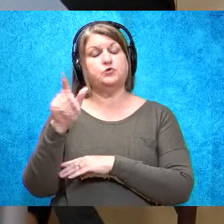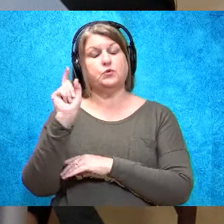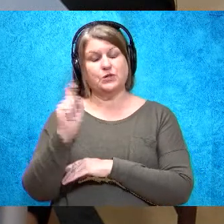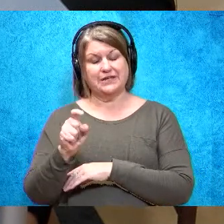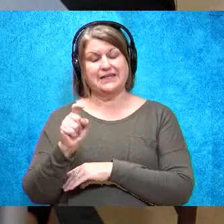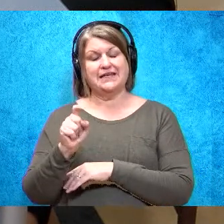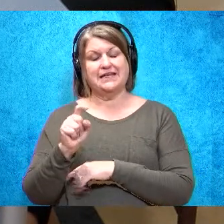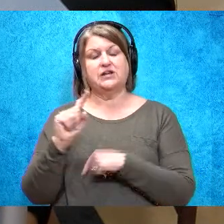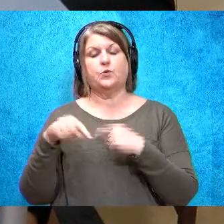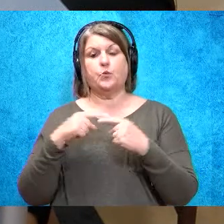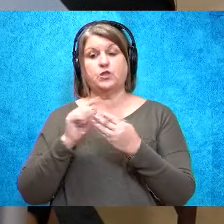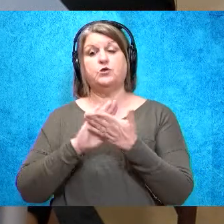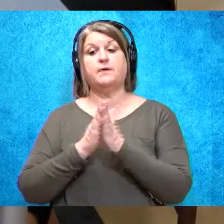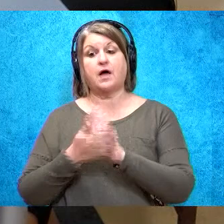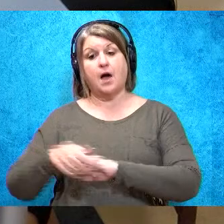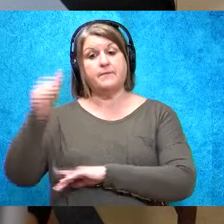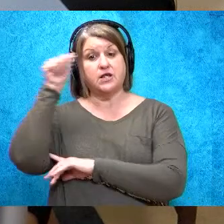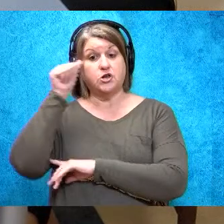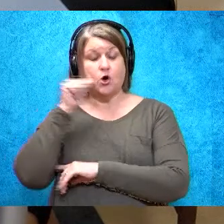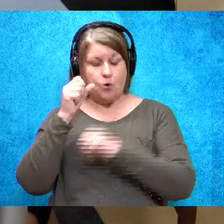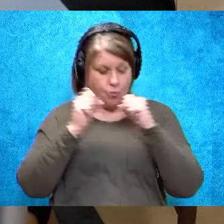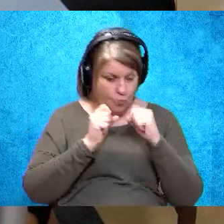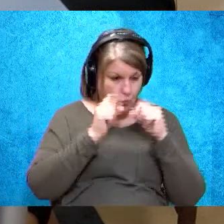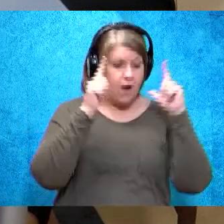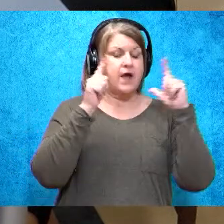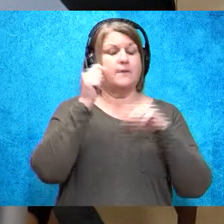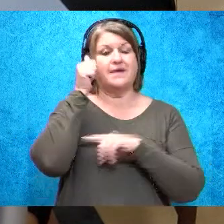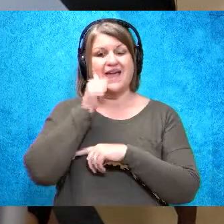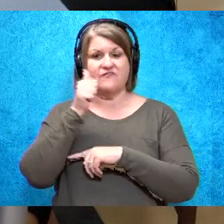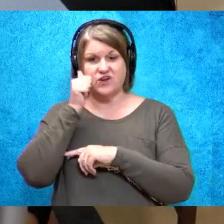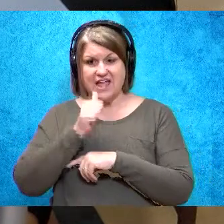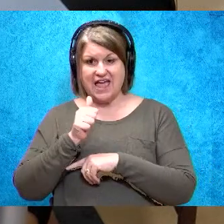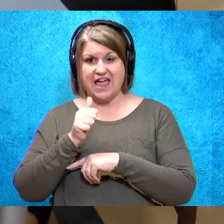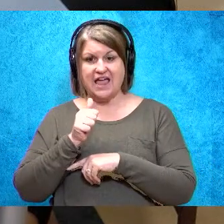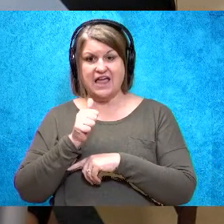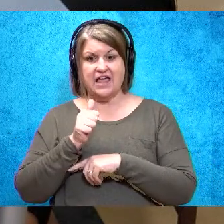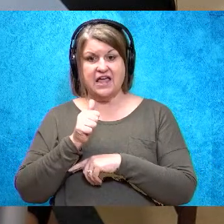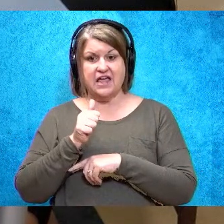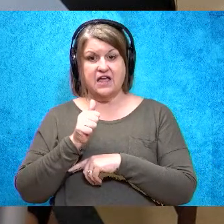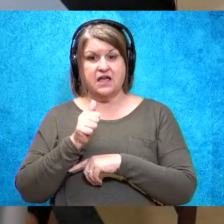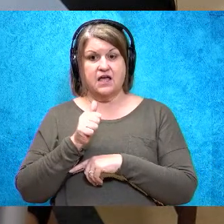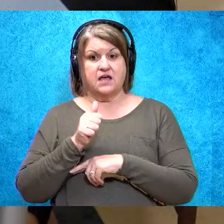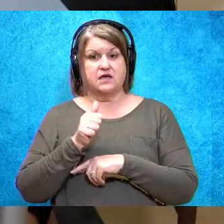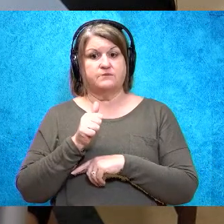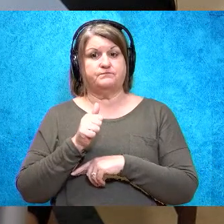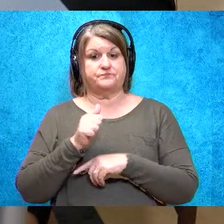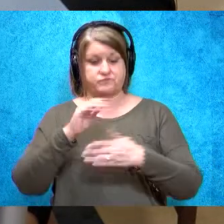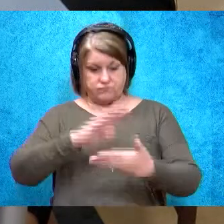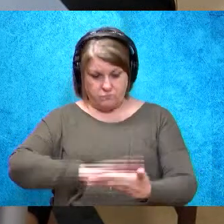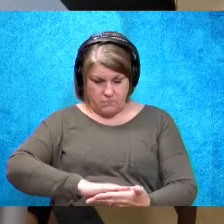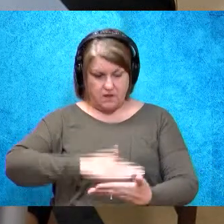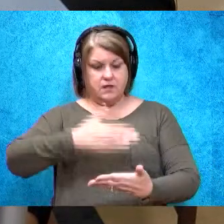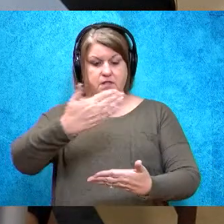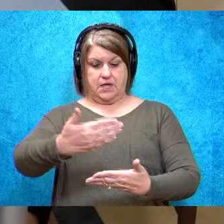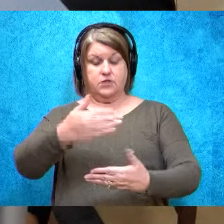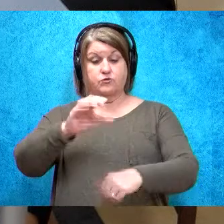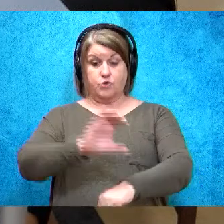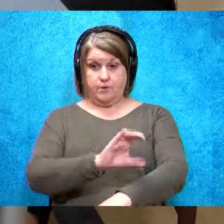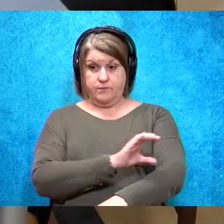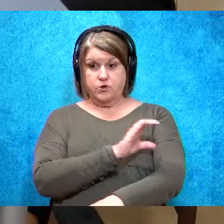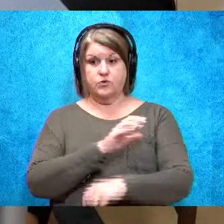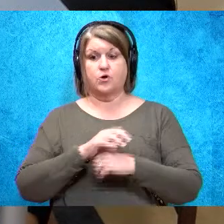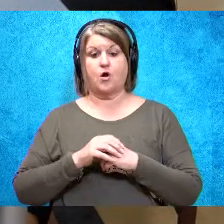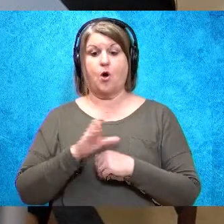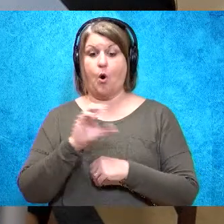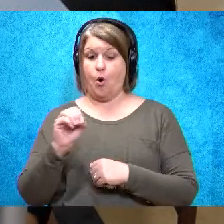Get yourself up every day. Make yourself get on the computer or get your packet out